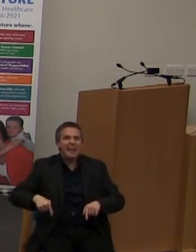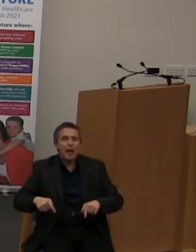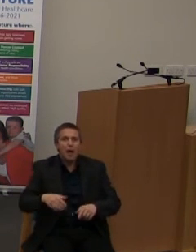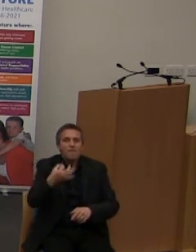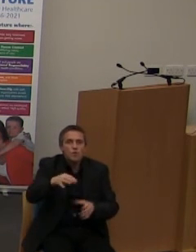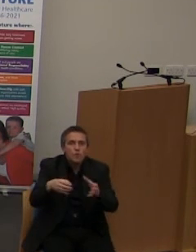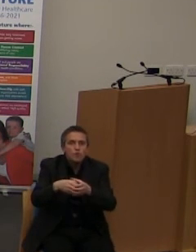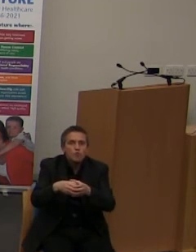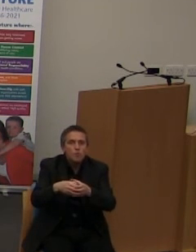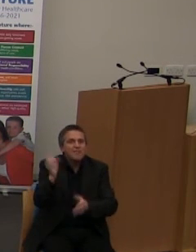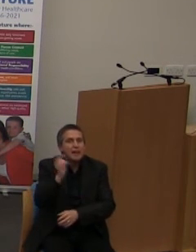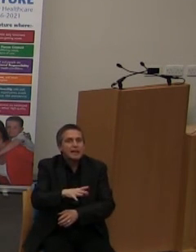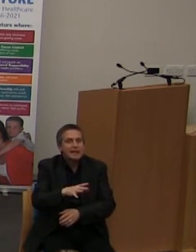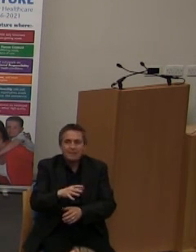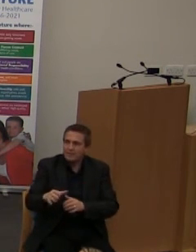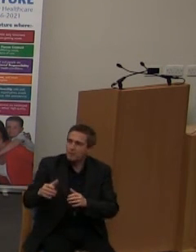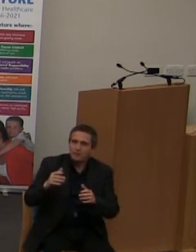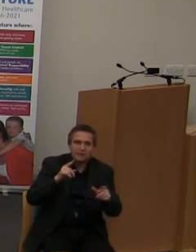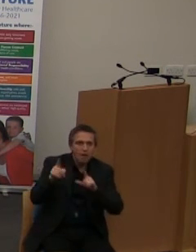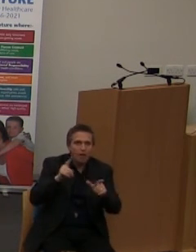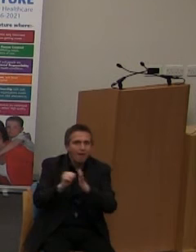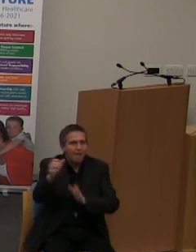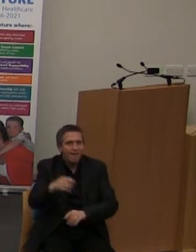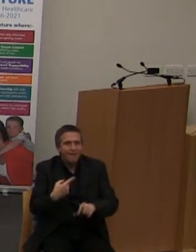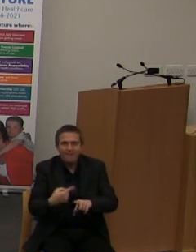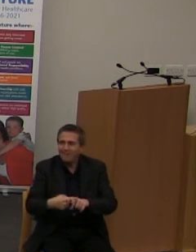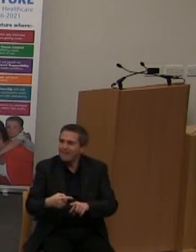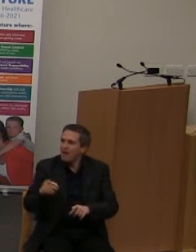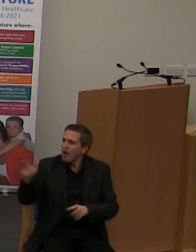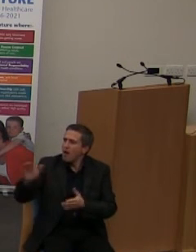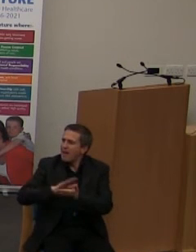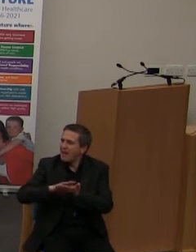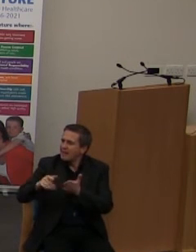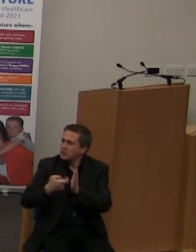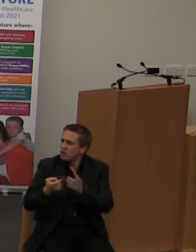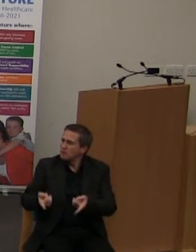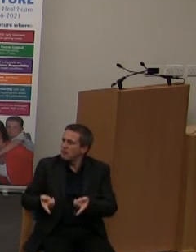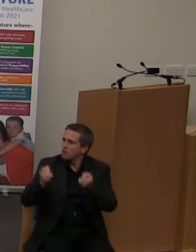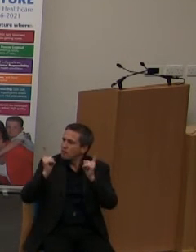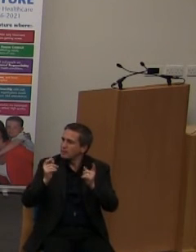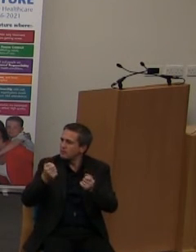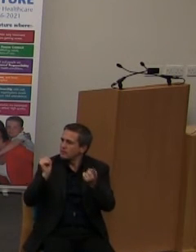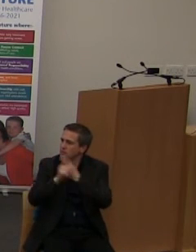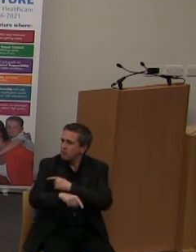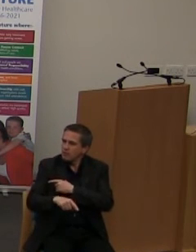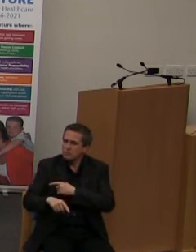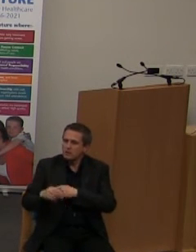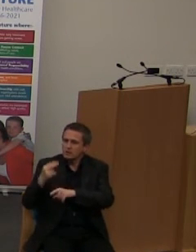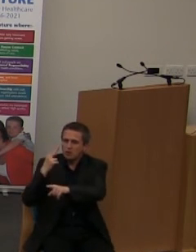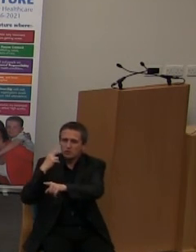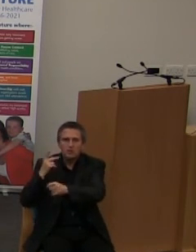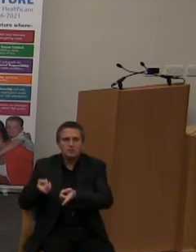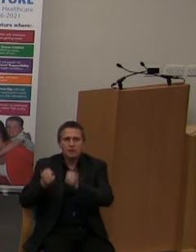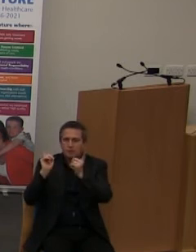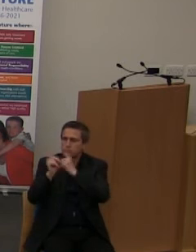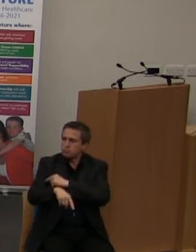I'll ask our Director of HR just to give some views about the staffing overall, and Angela Wallace, our Nurse Director, is just going to talk a little